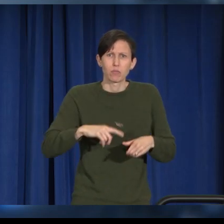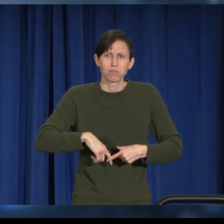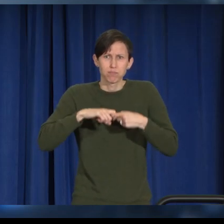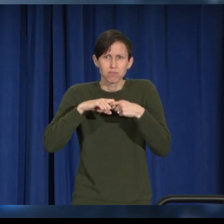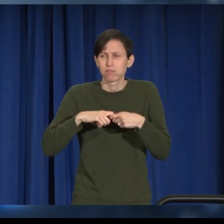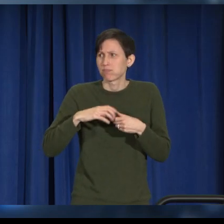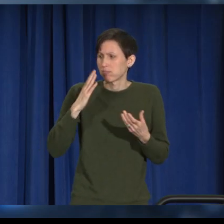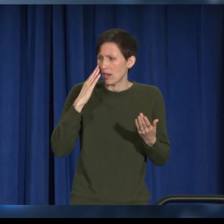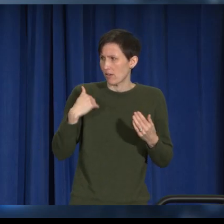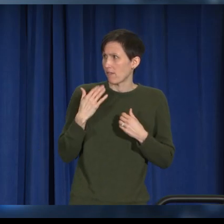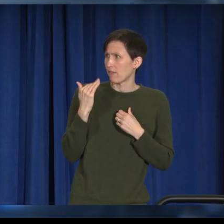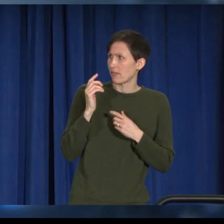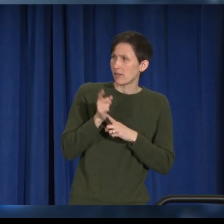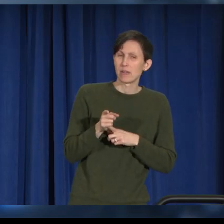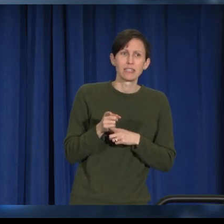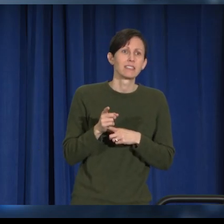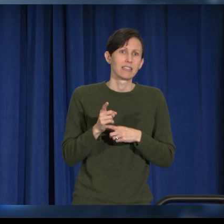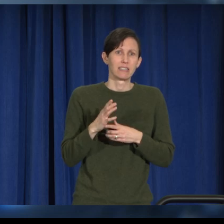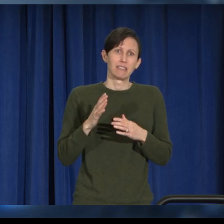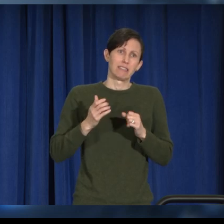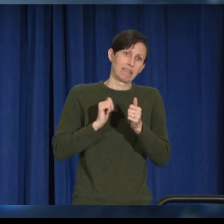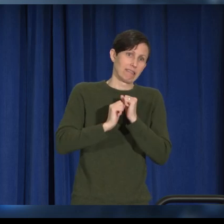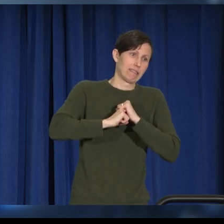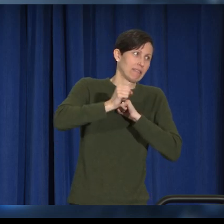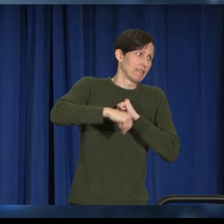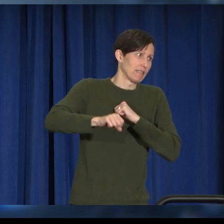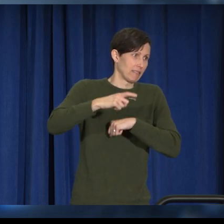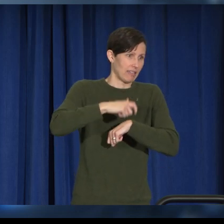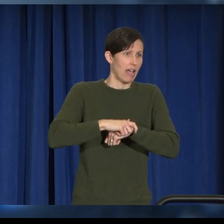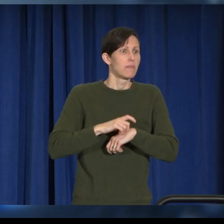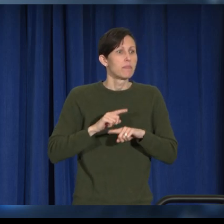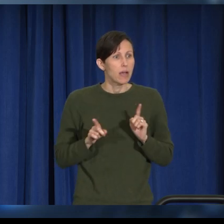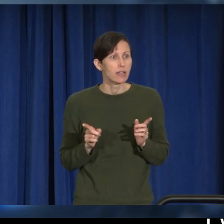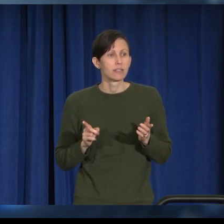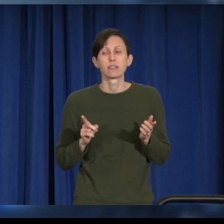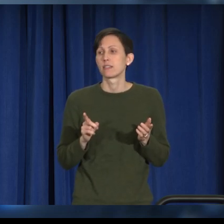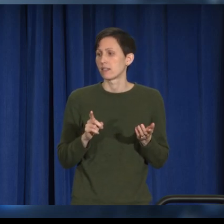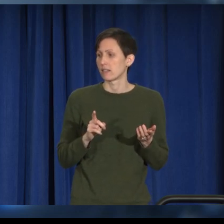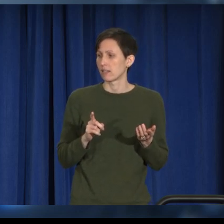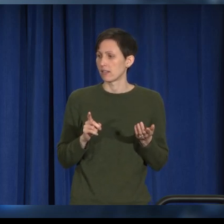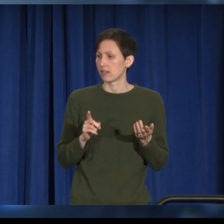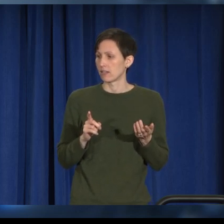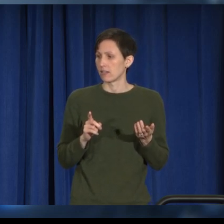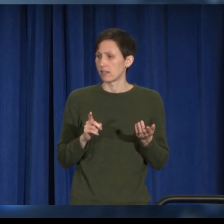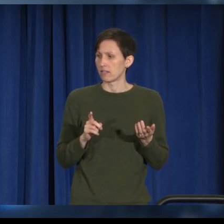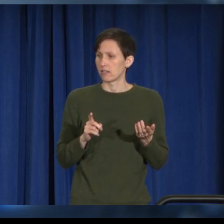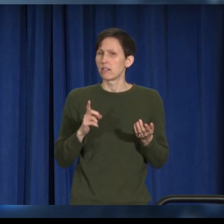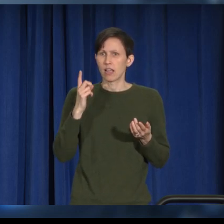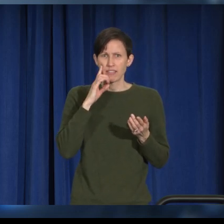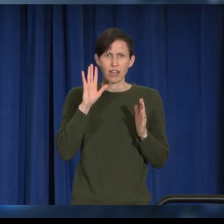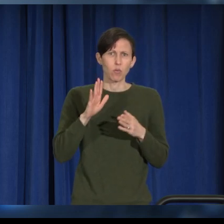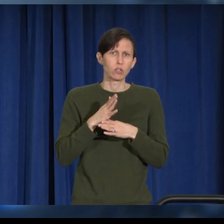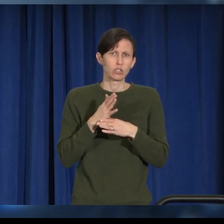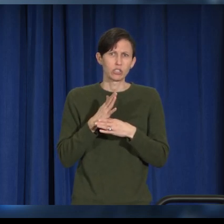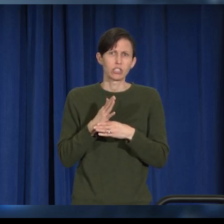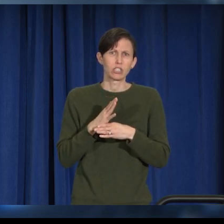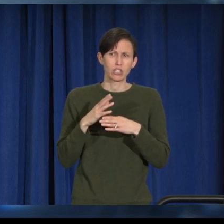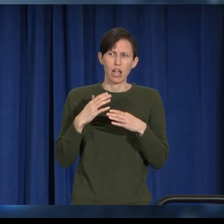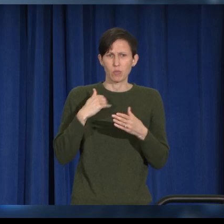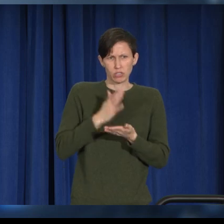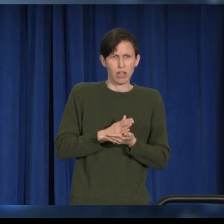had 15 minutes. So I don't want to go over time. Should I stop sharing my slides? I think it's probably a good idea if we stop